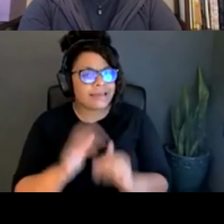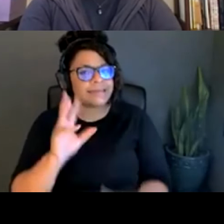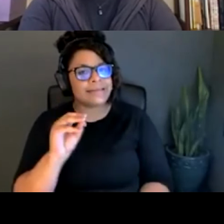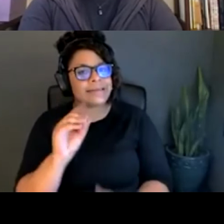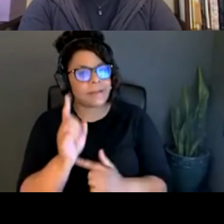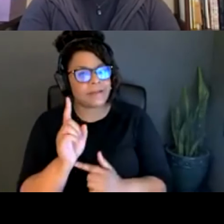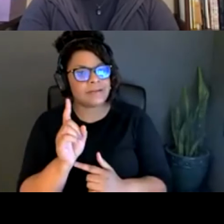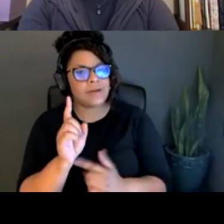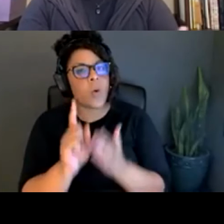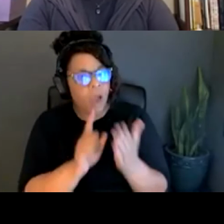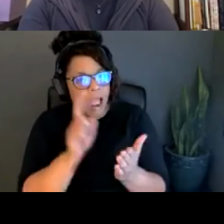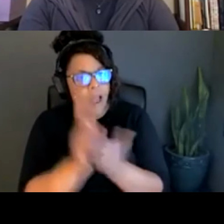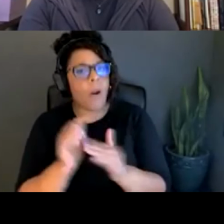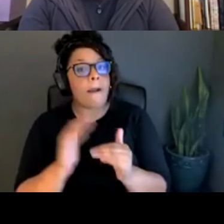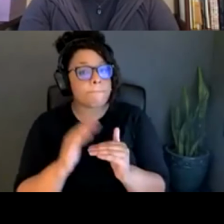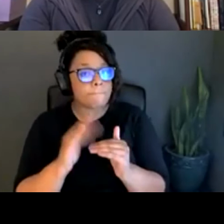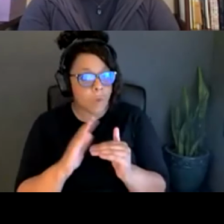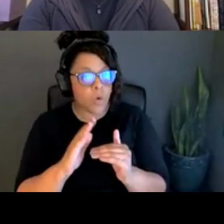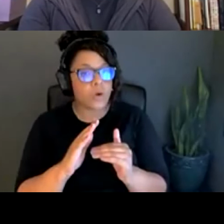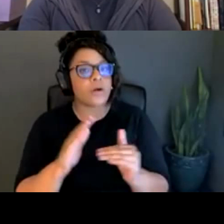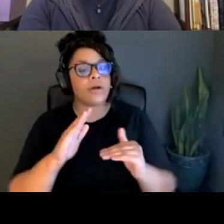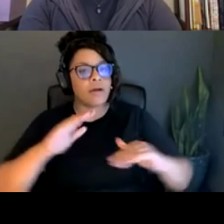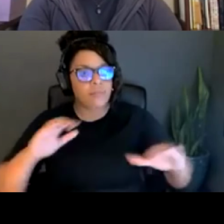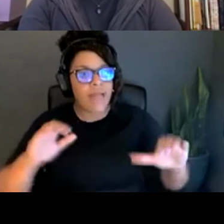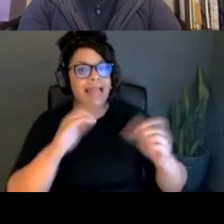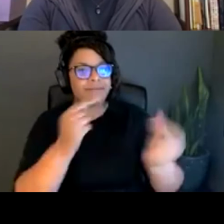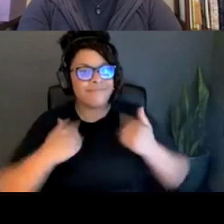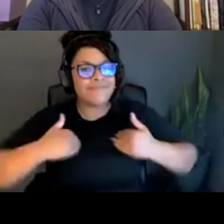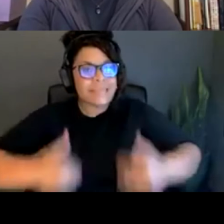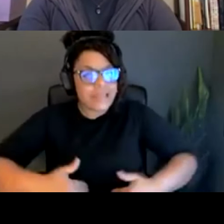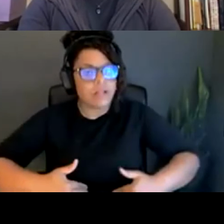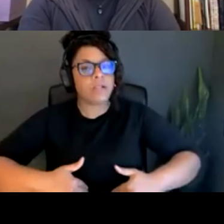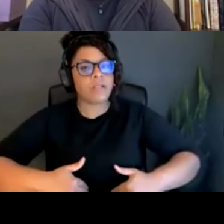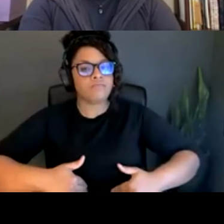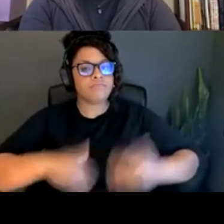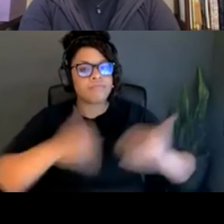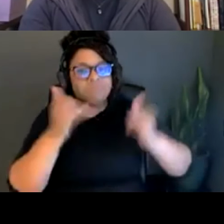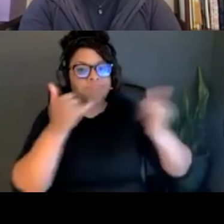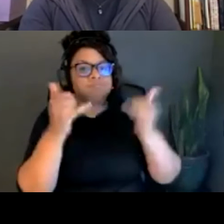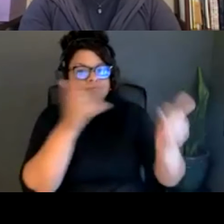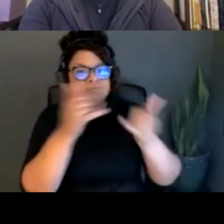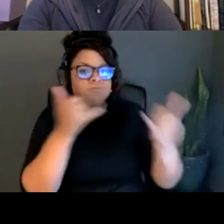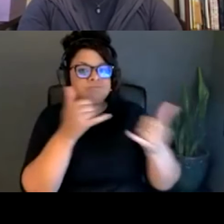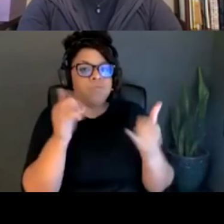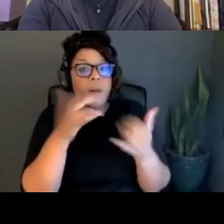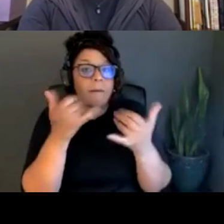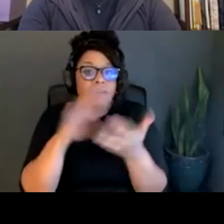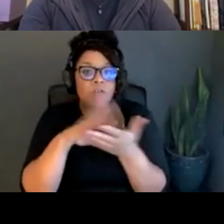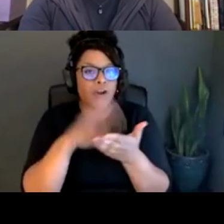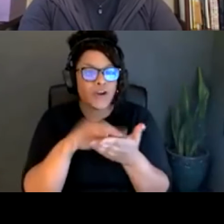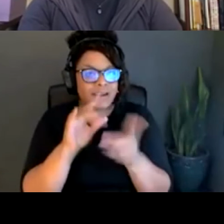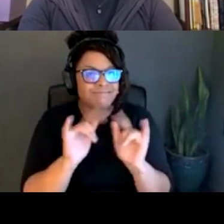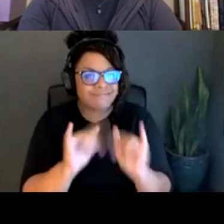minutes or more of active physical play or playful learning